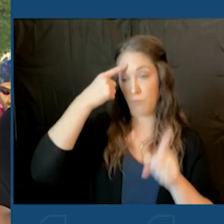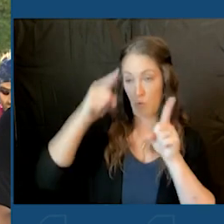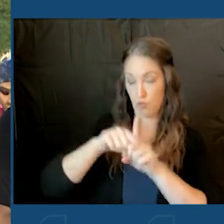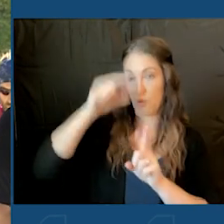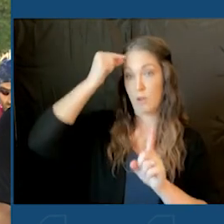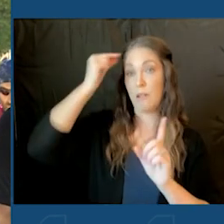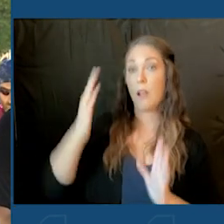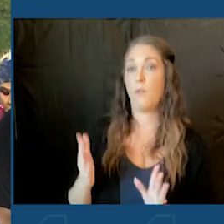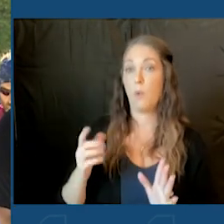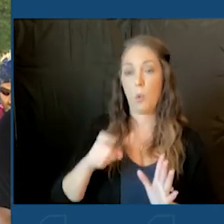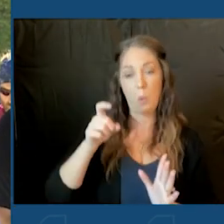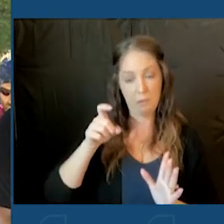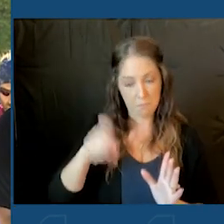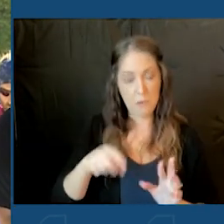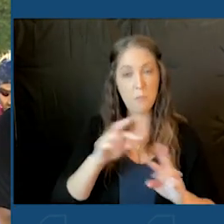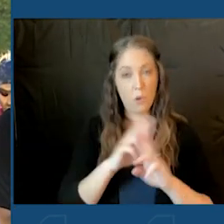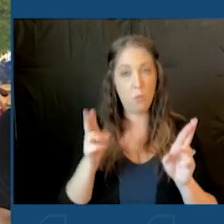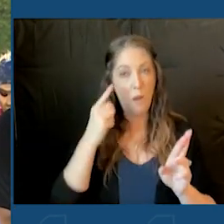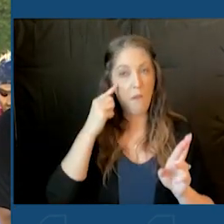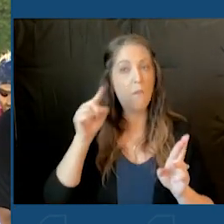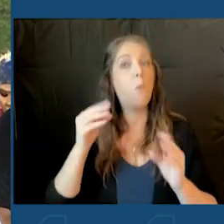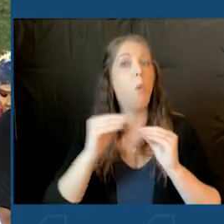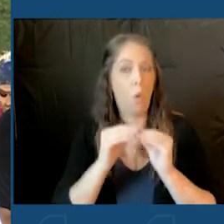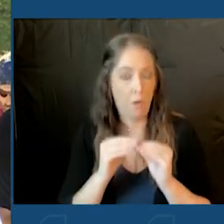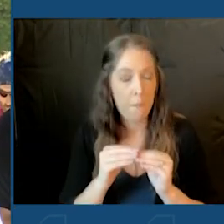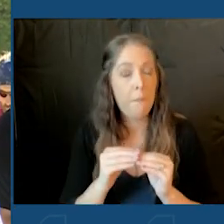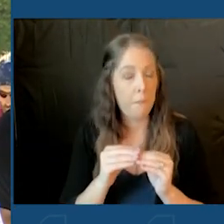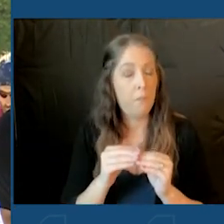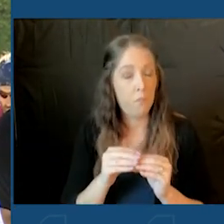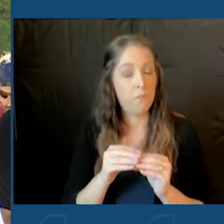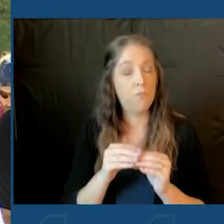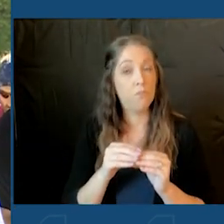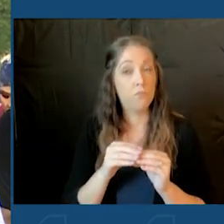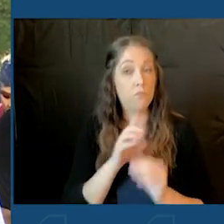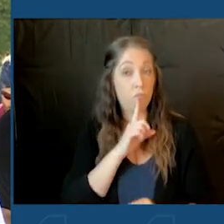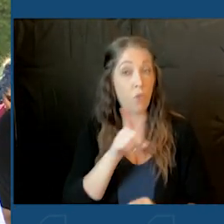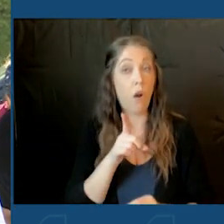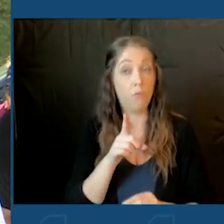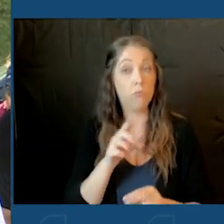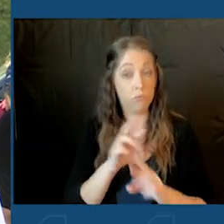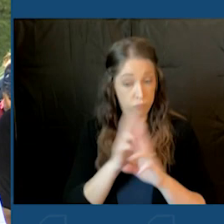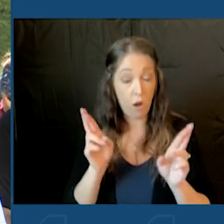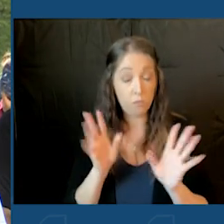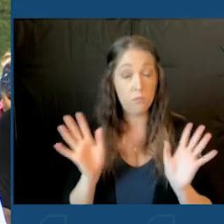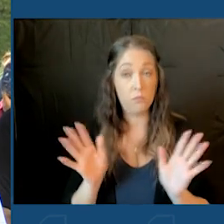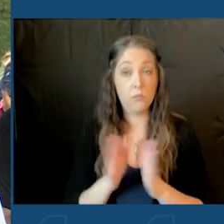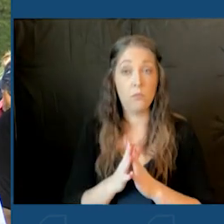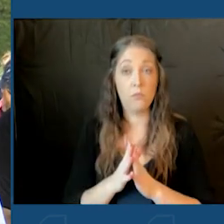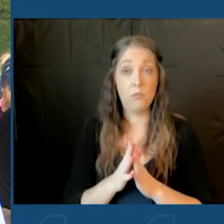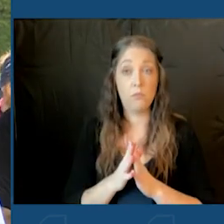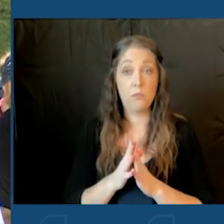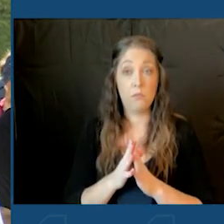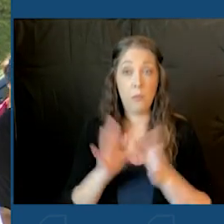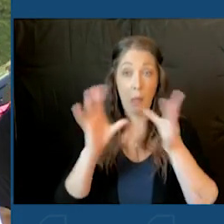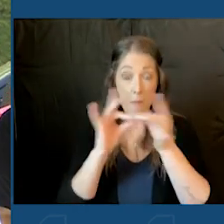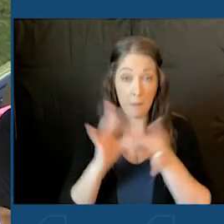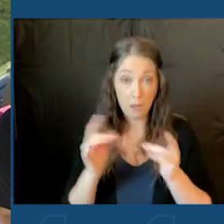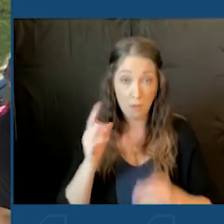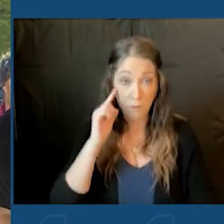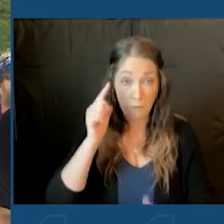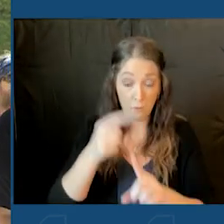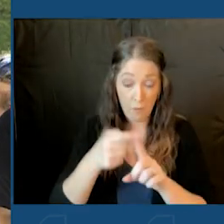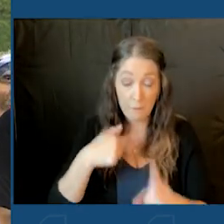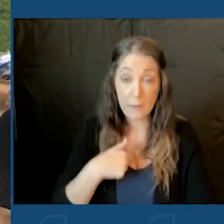ready for more. We are ready for more, and I will be very brief. The main message from me is thank you. You know,